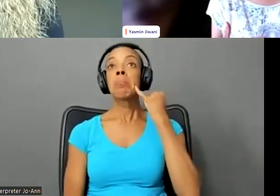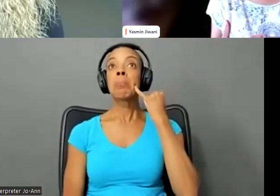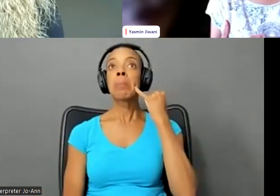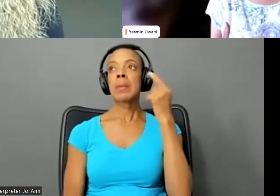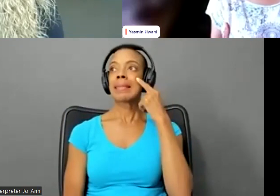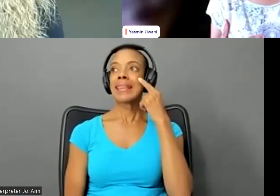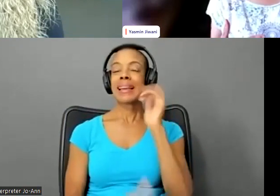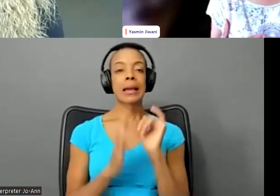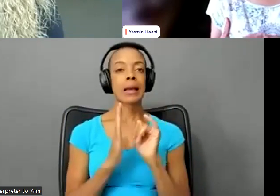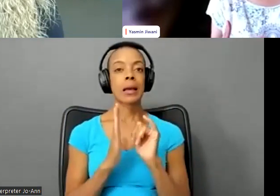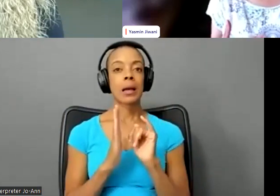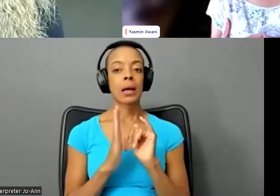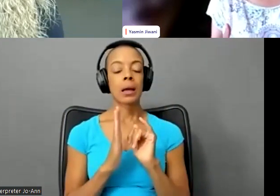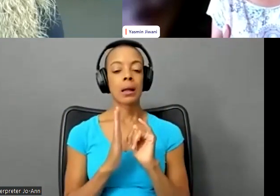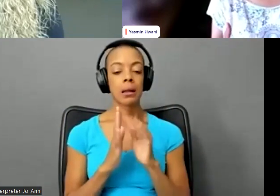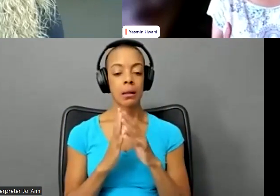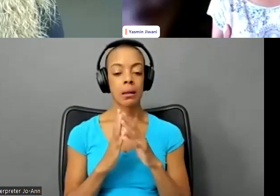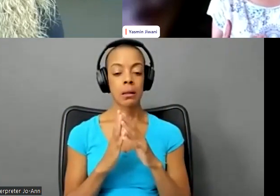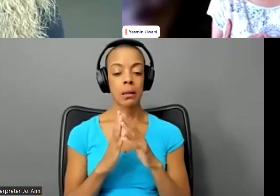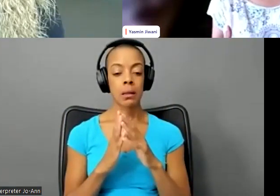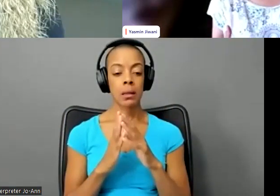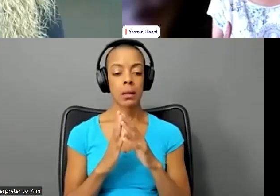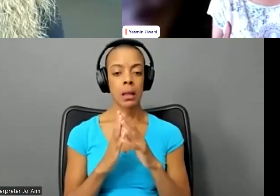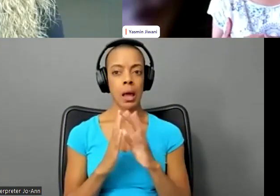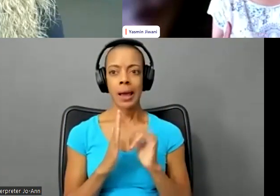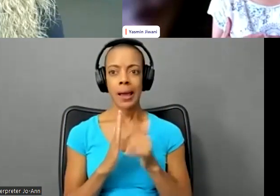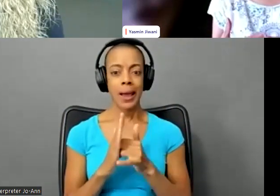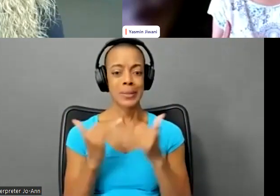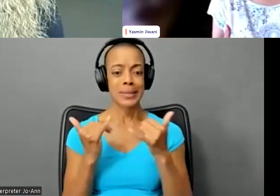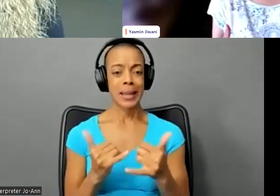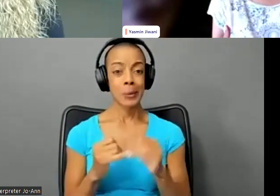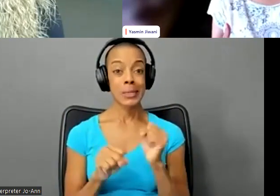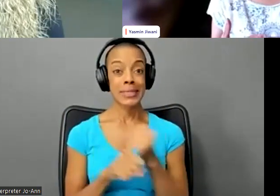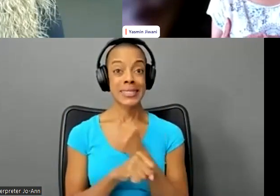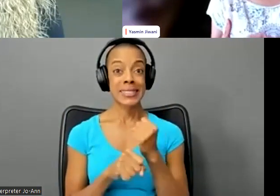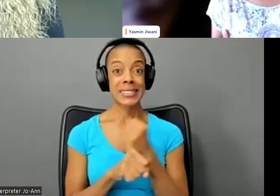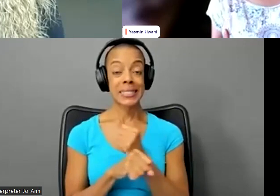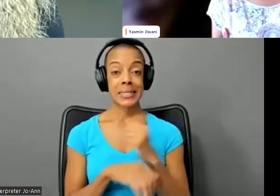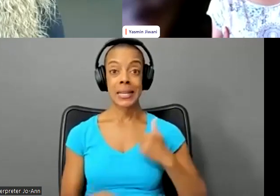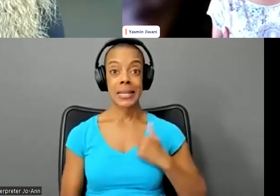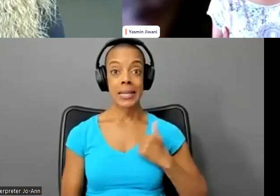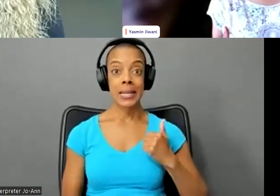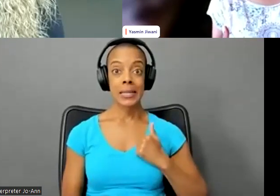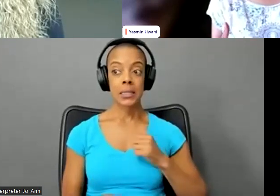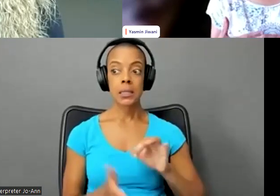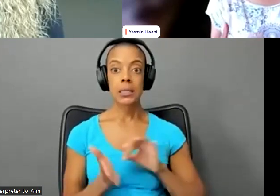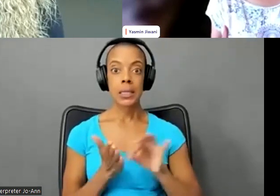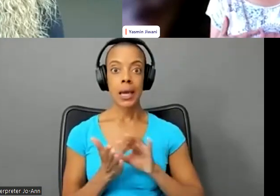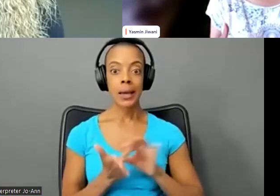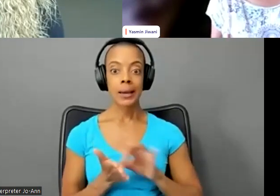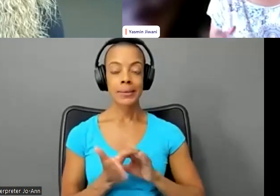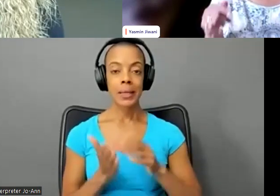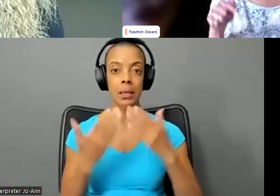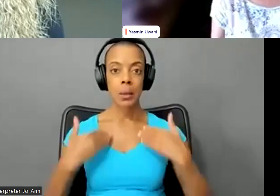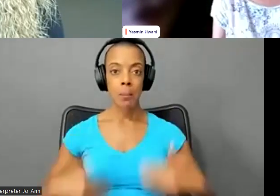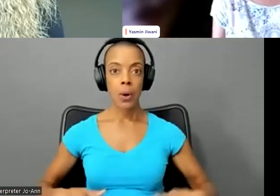fact did we even get to the point where Statistics Canada was counting these bodies? It had to